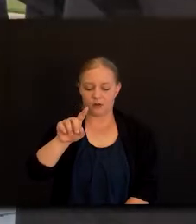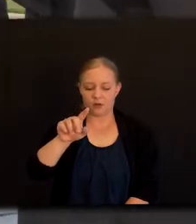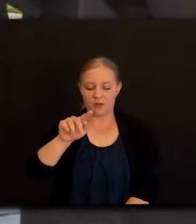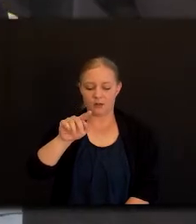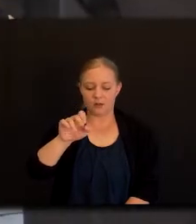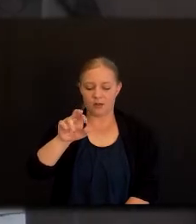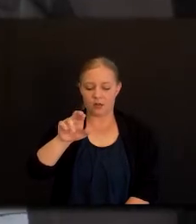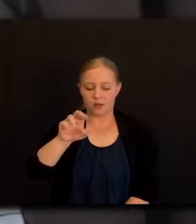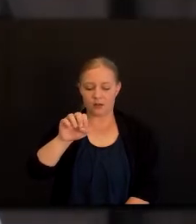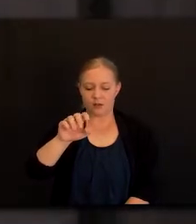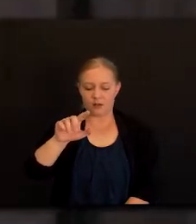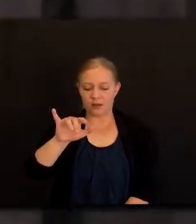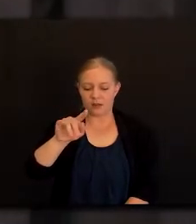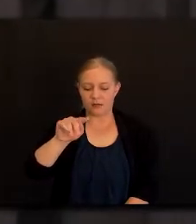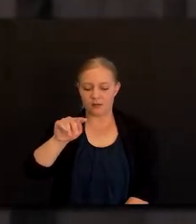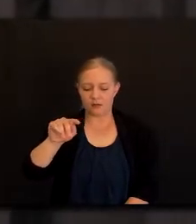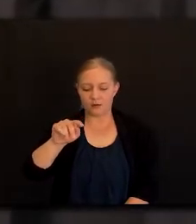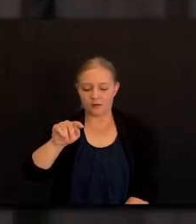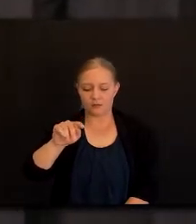Tyler Scott Elliott.